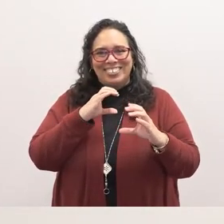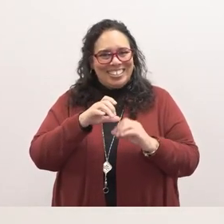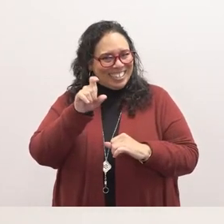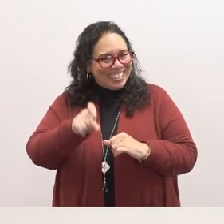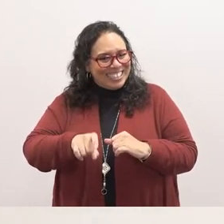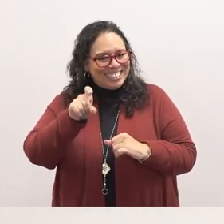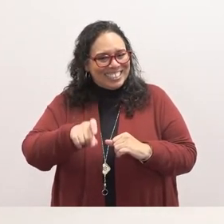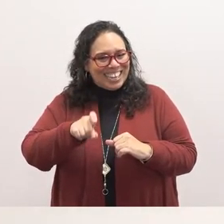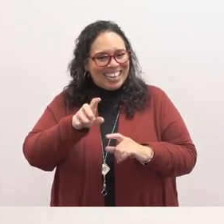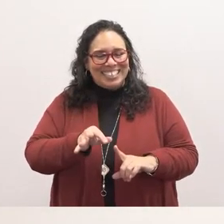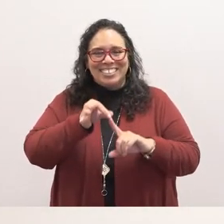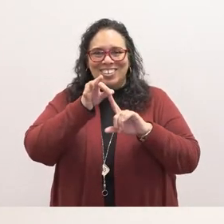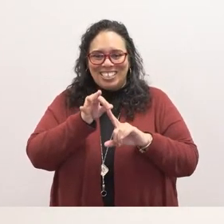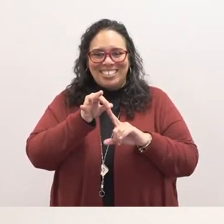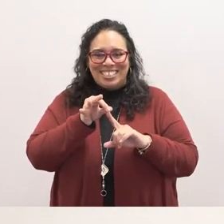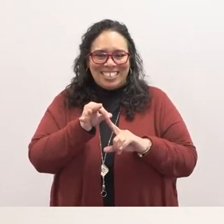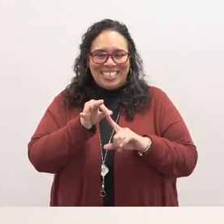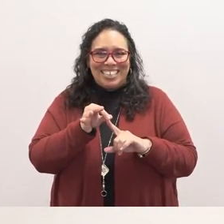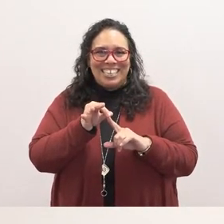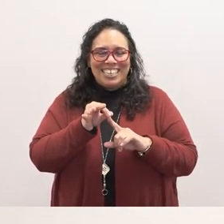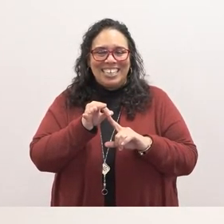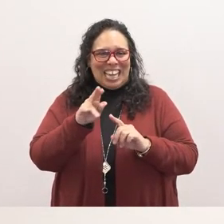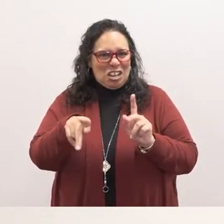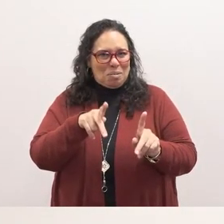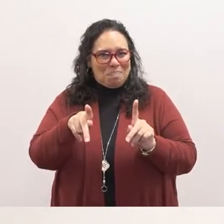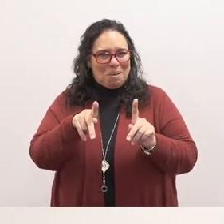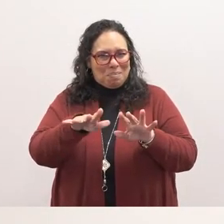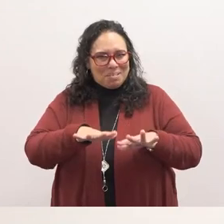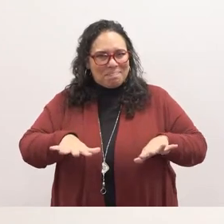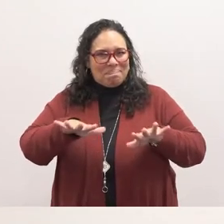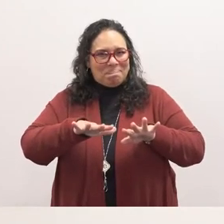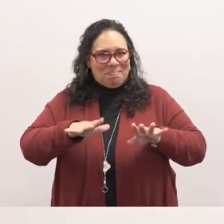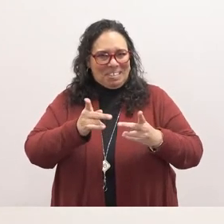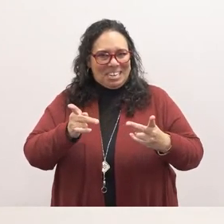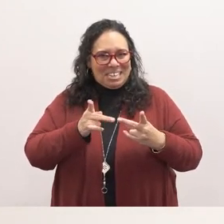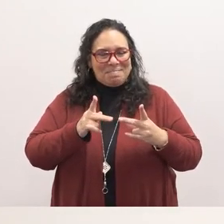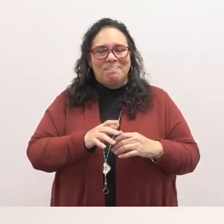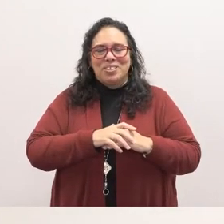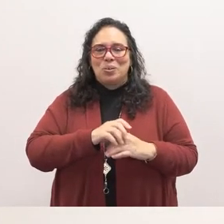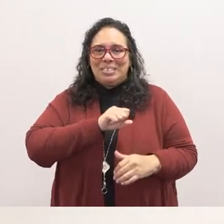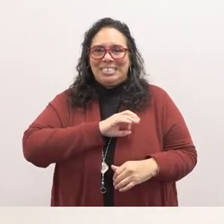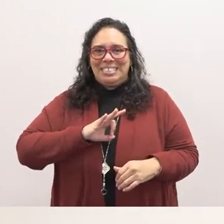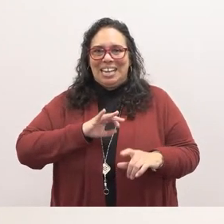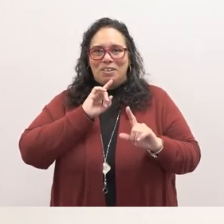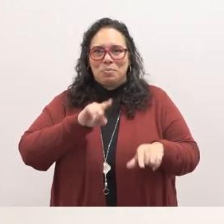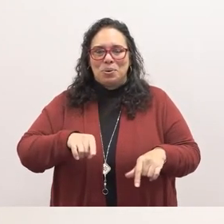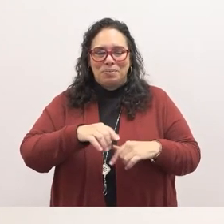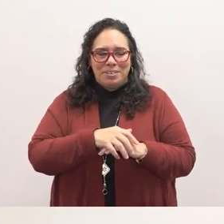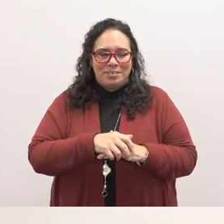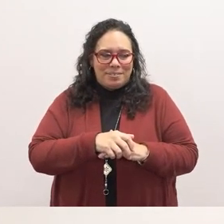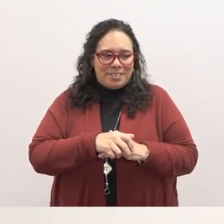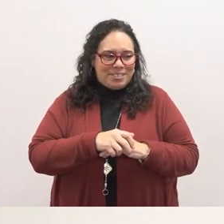necessary, especially to have them in a public setting. Okay, that was staff report.